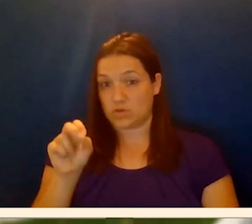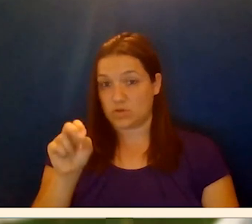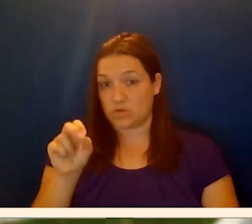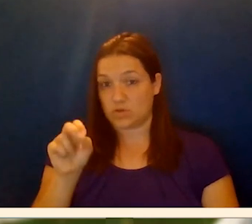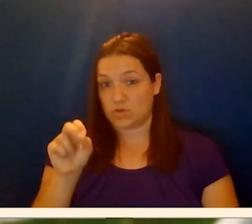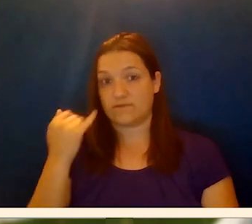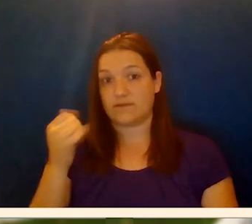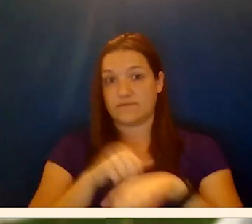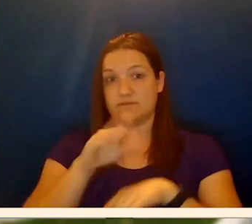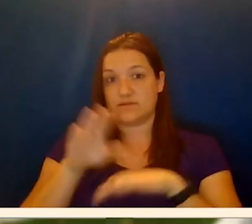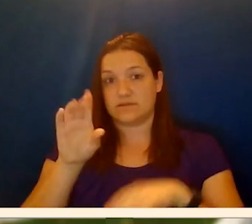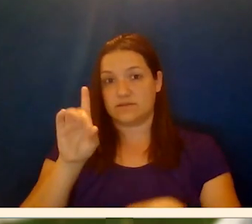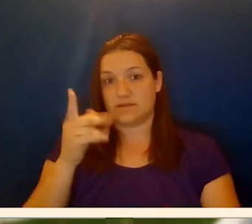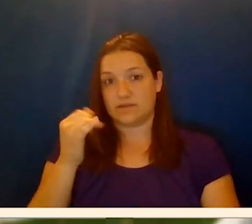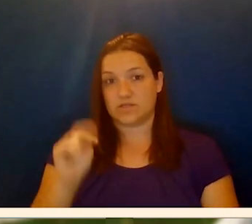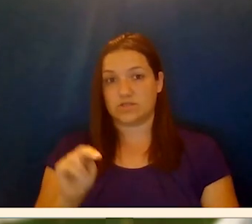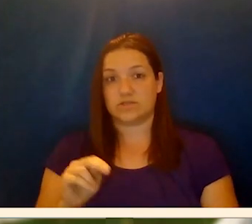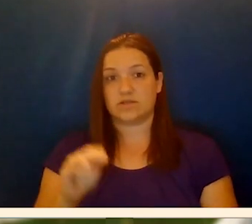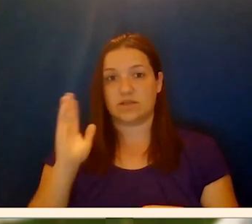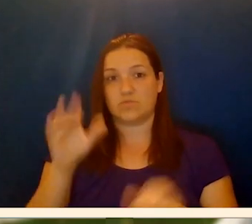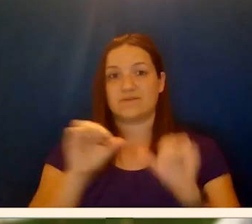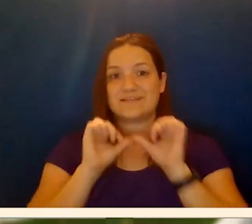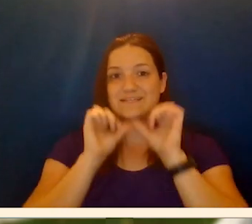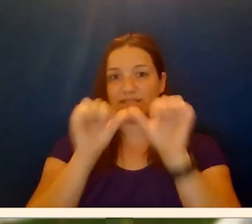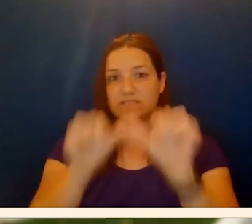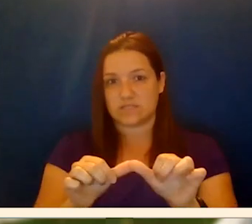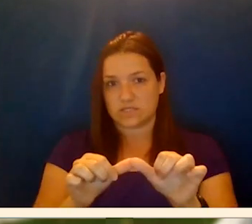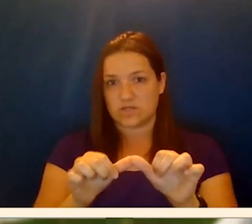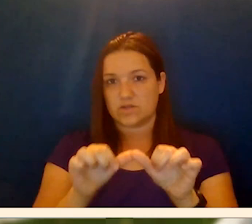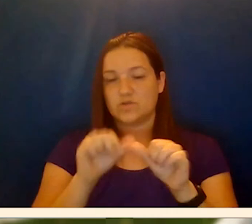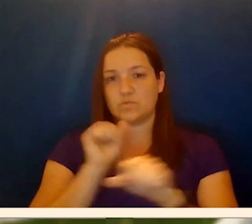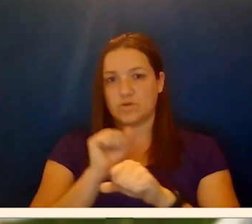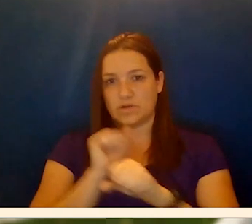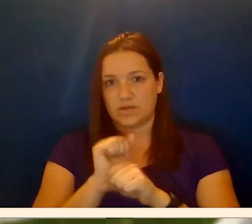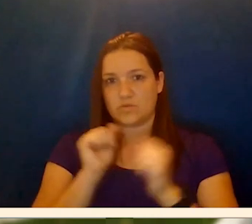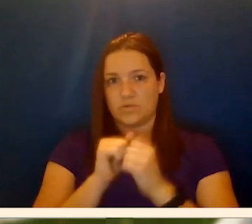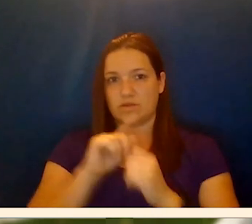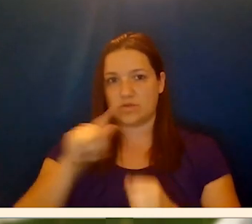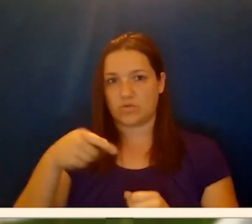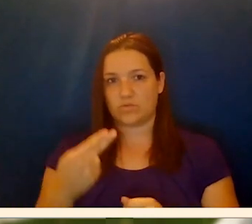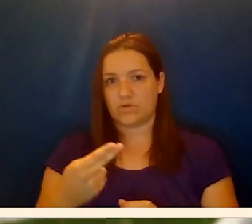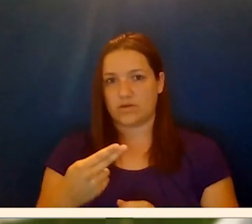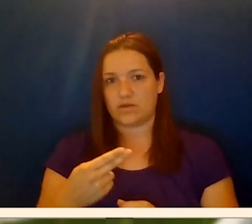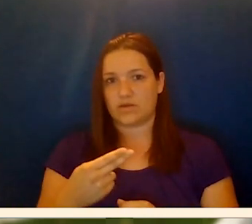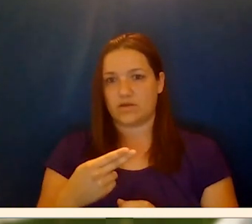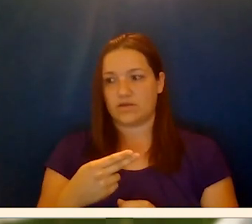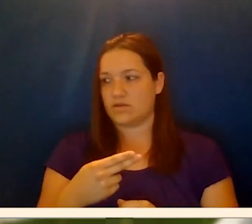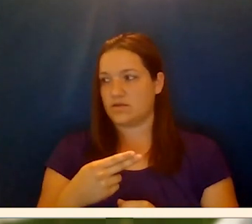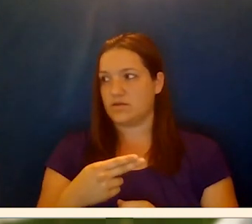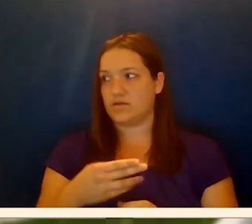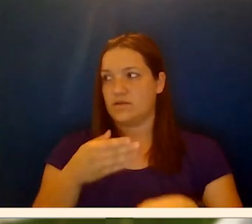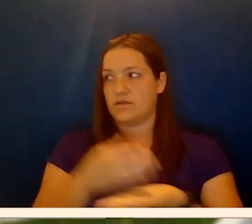they will continue their employment with CWEA after September 30th and forward, but they